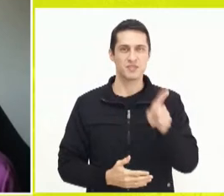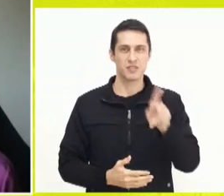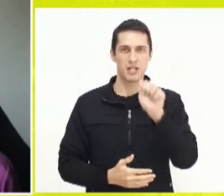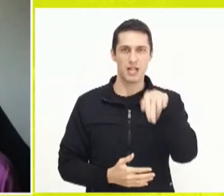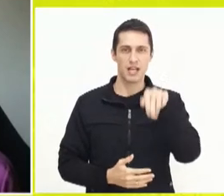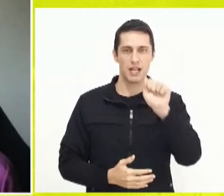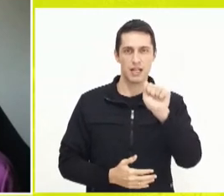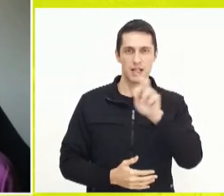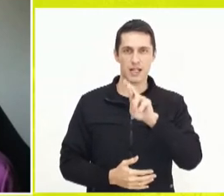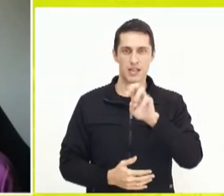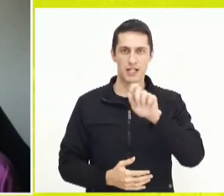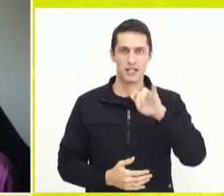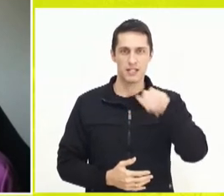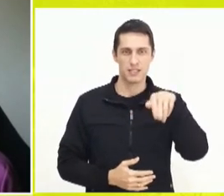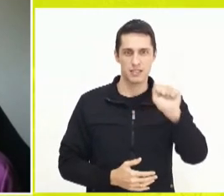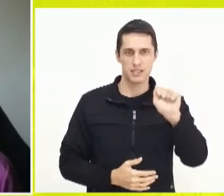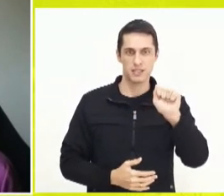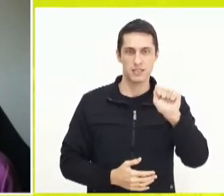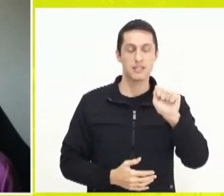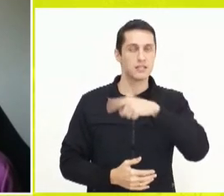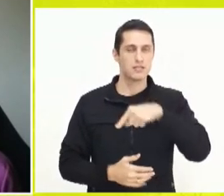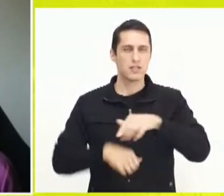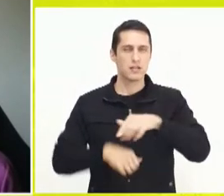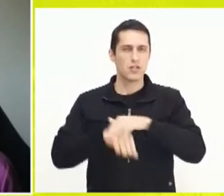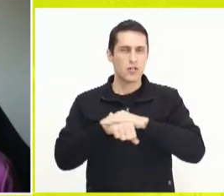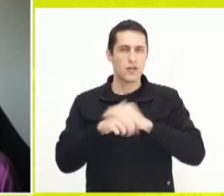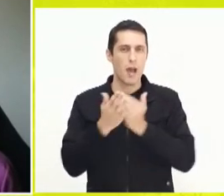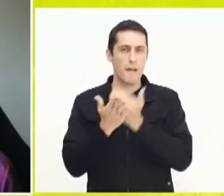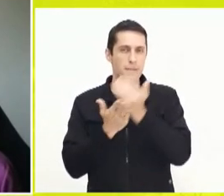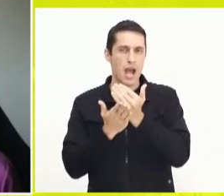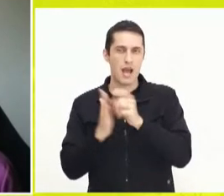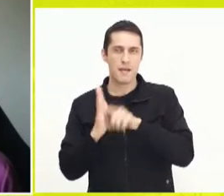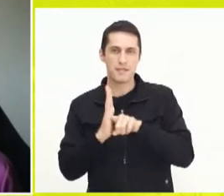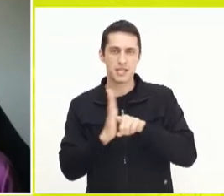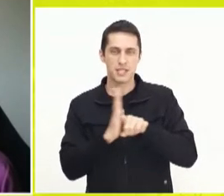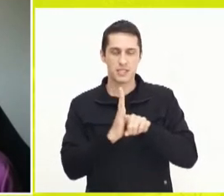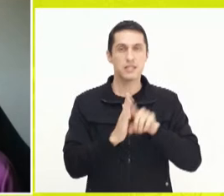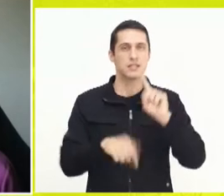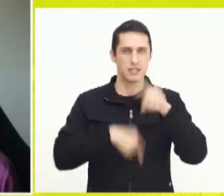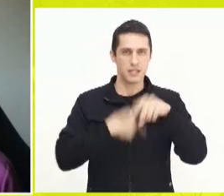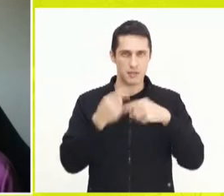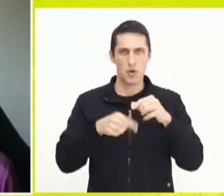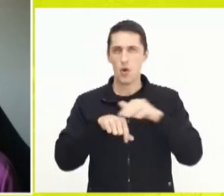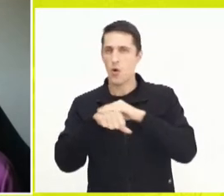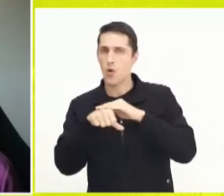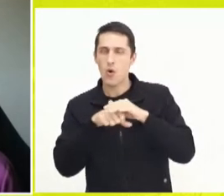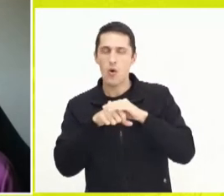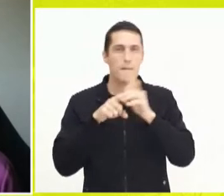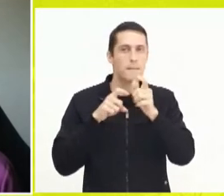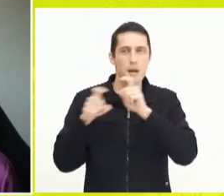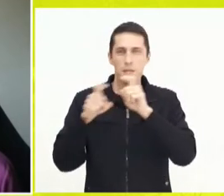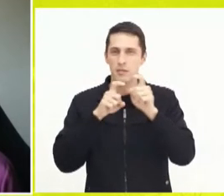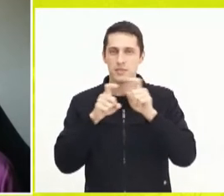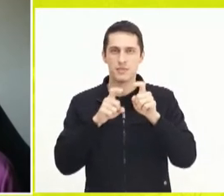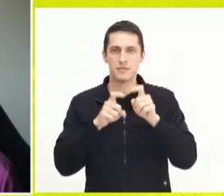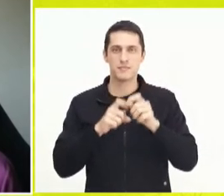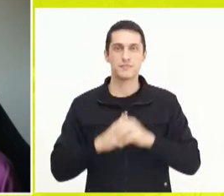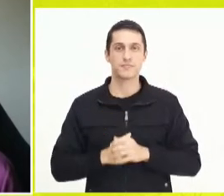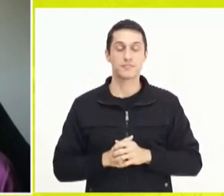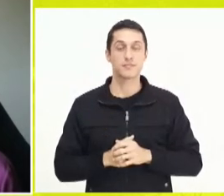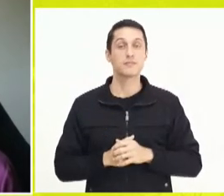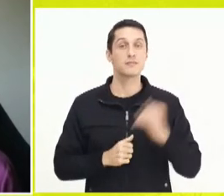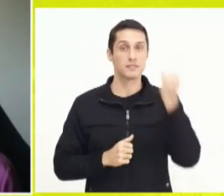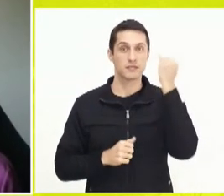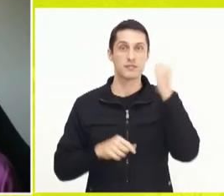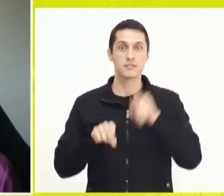so i'd like to start with professor anaheim we're going to speak about all these surveys and everything you